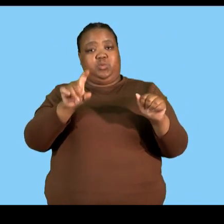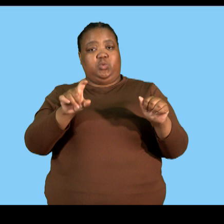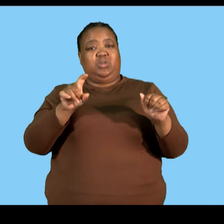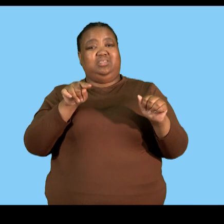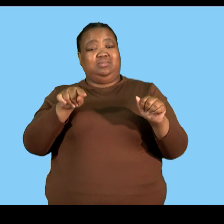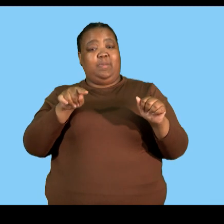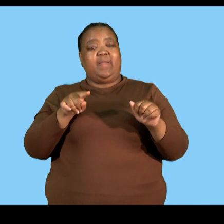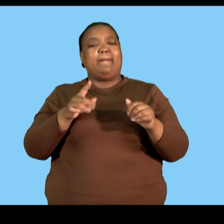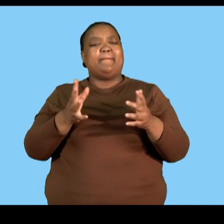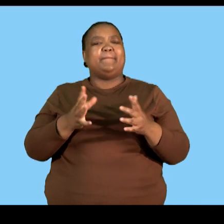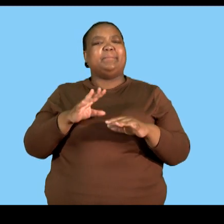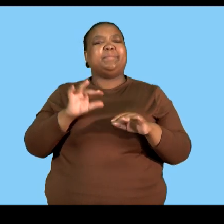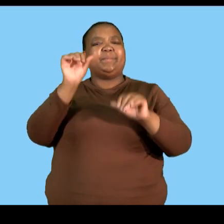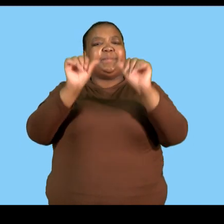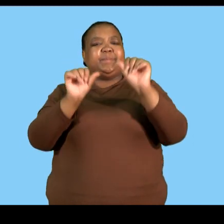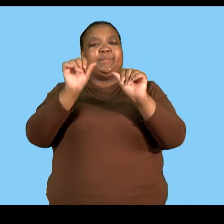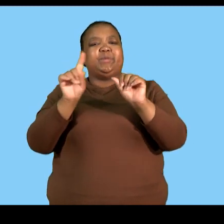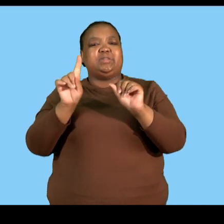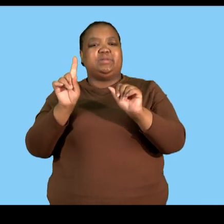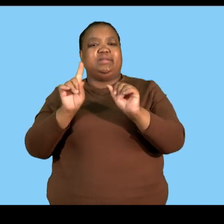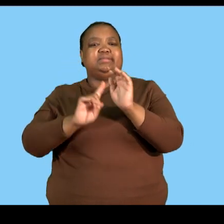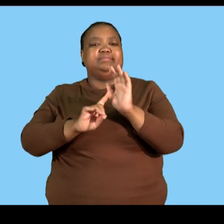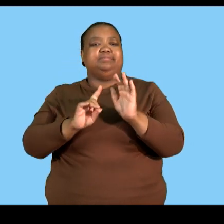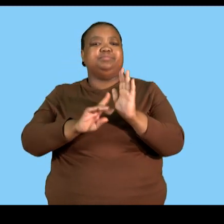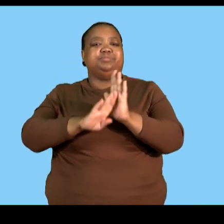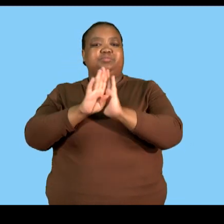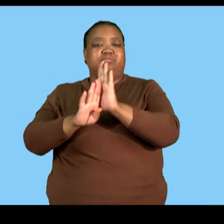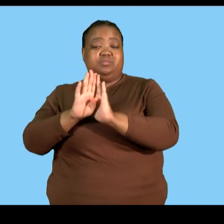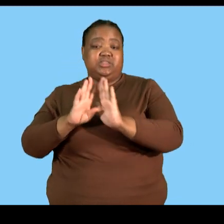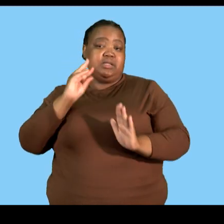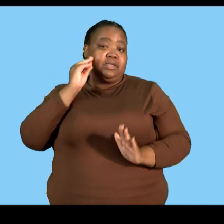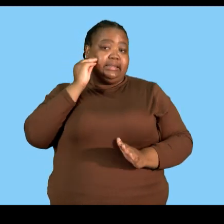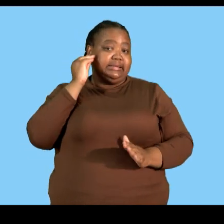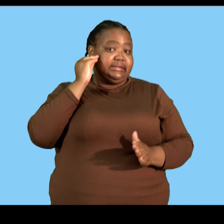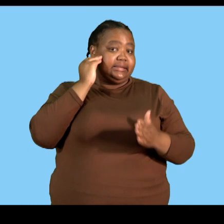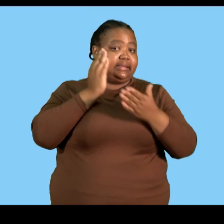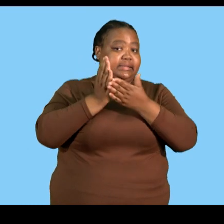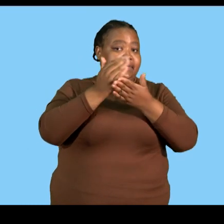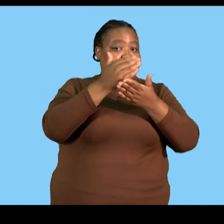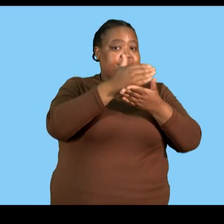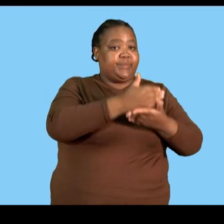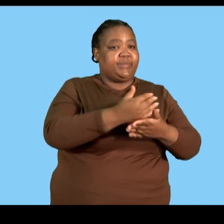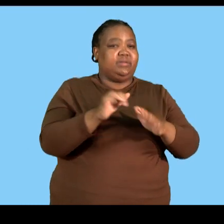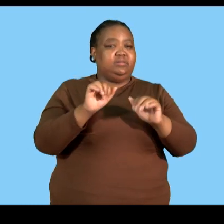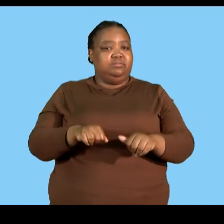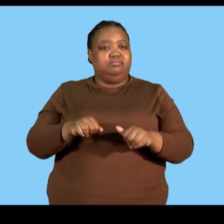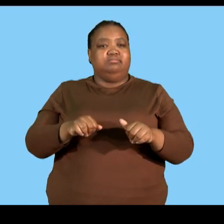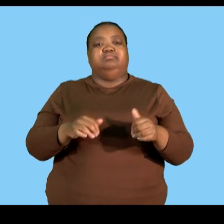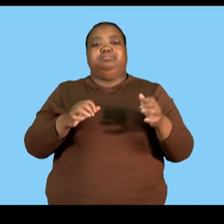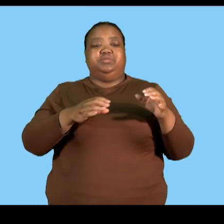four. Now, under this question, you will be asked or assessed on developing and the collection of